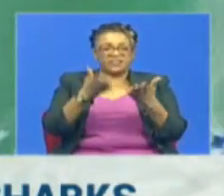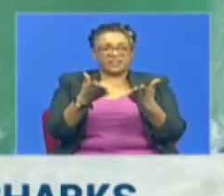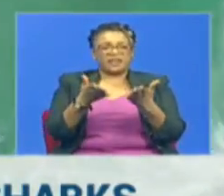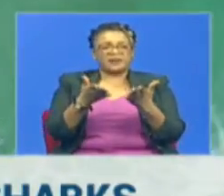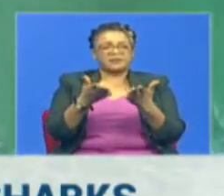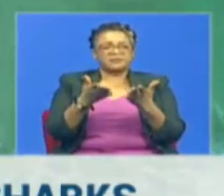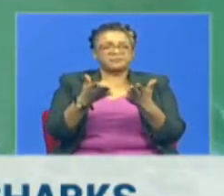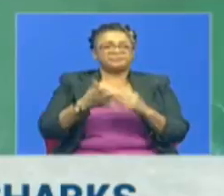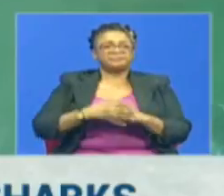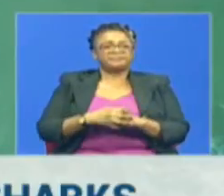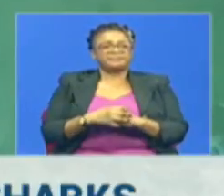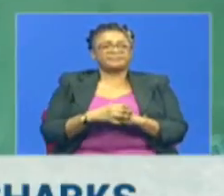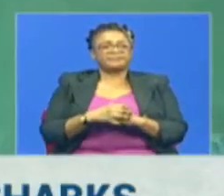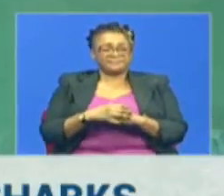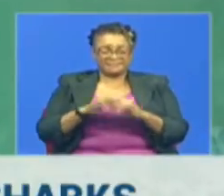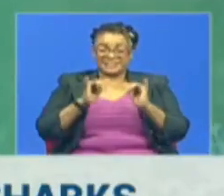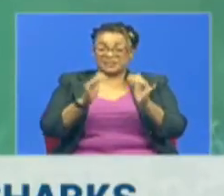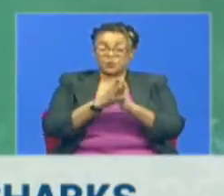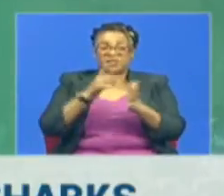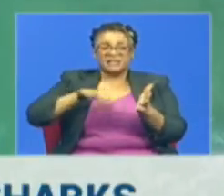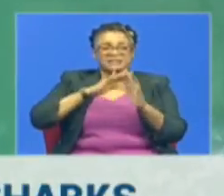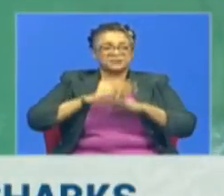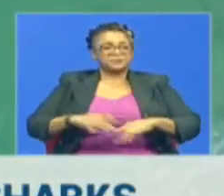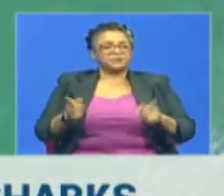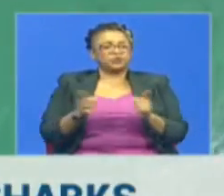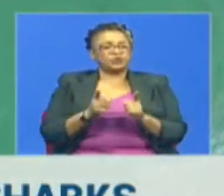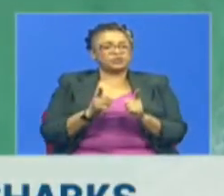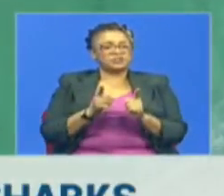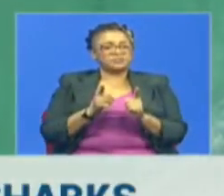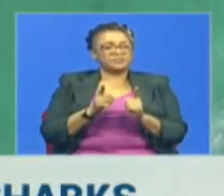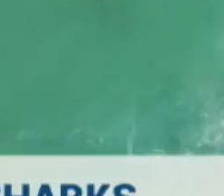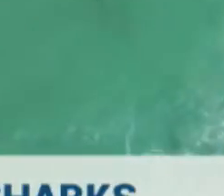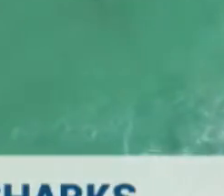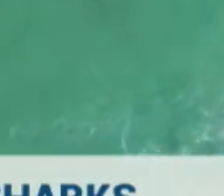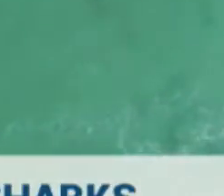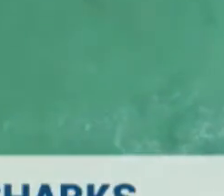drone footage. Stay with us, we're taking a break.